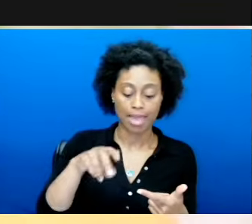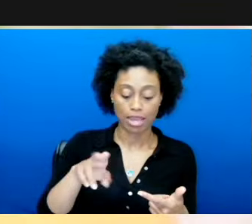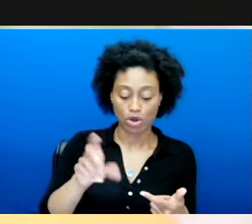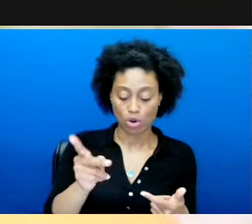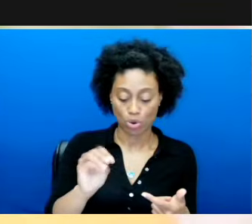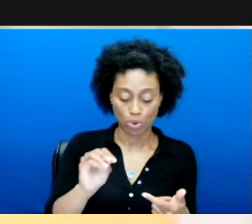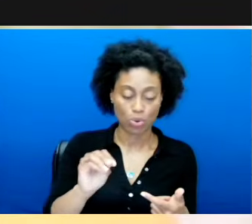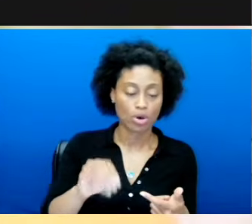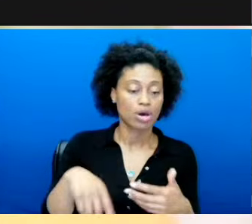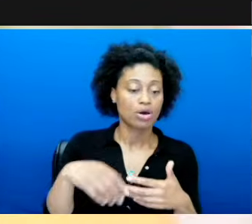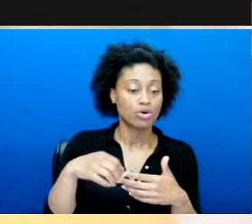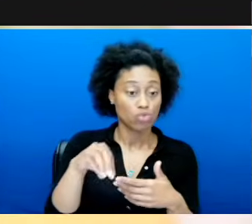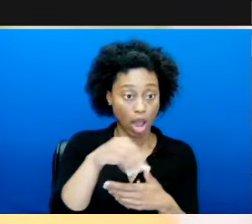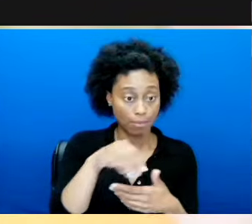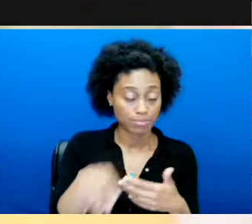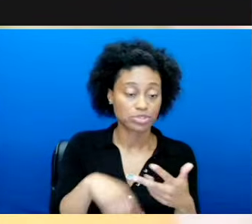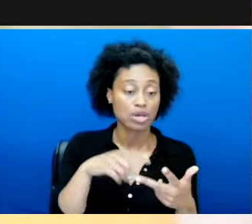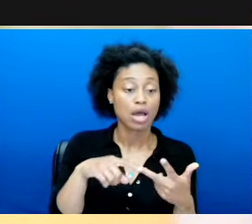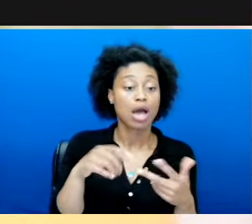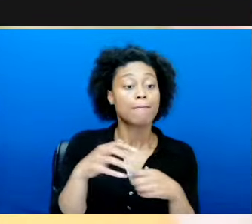mushrooms, and breadcrumbs.